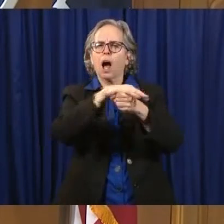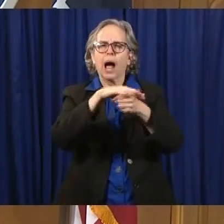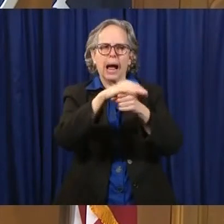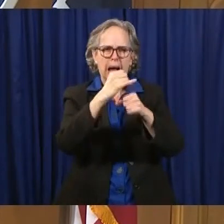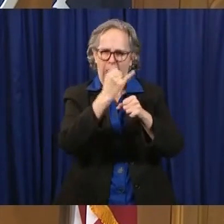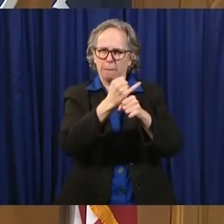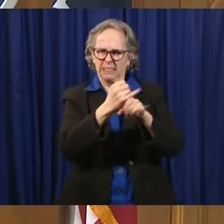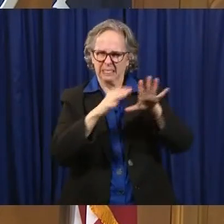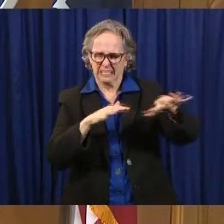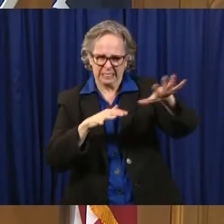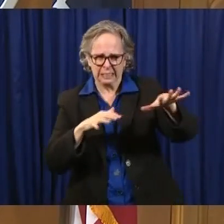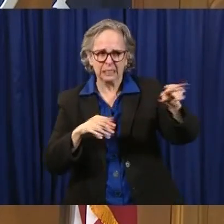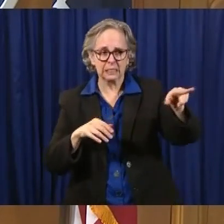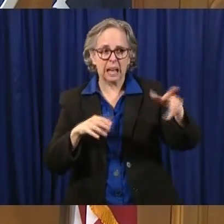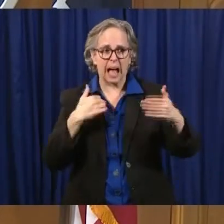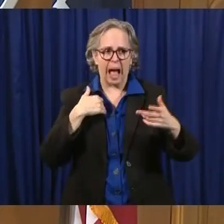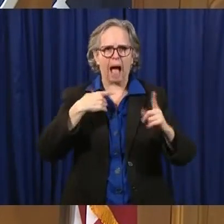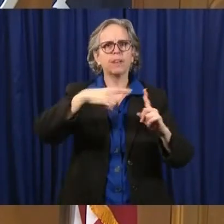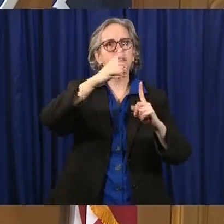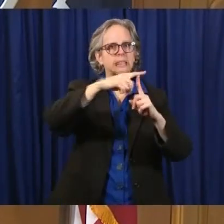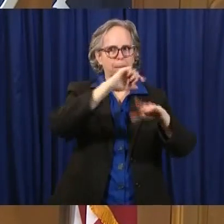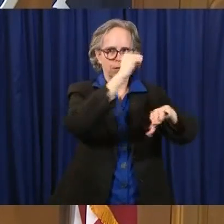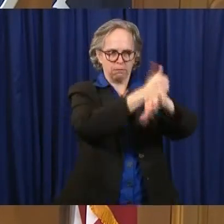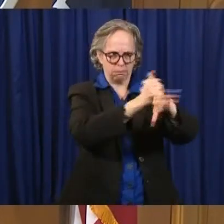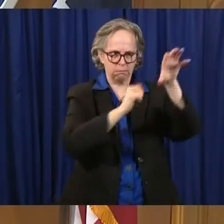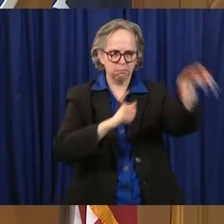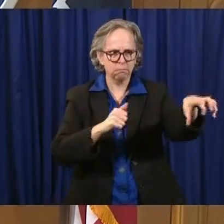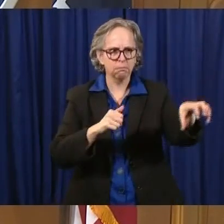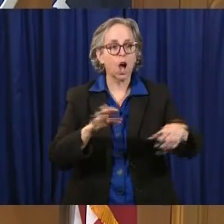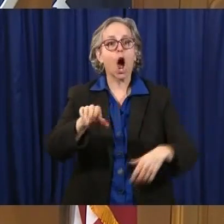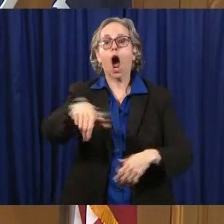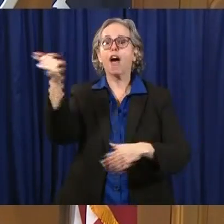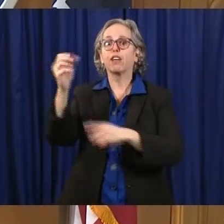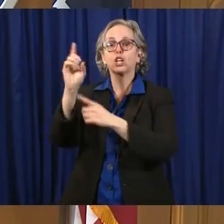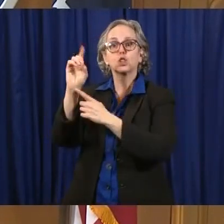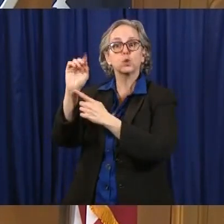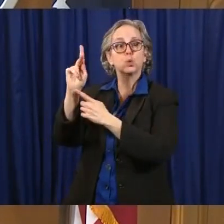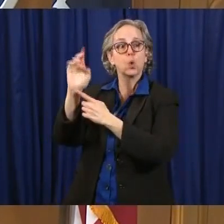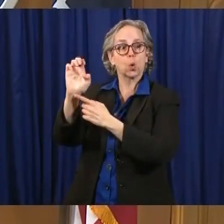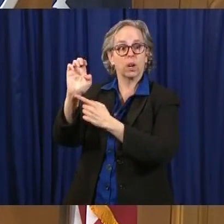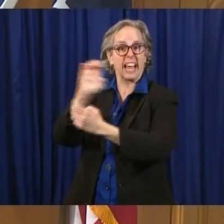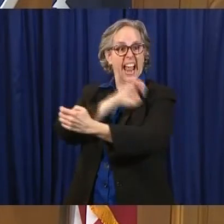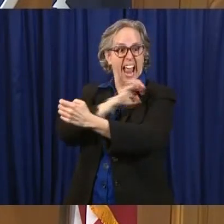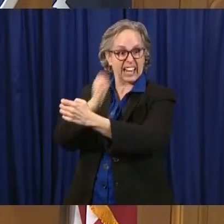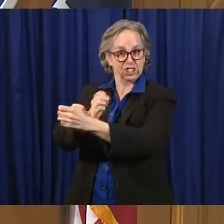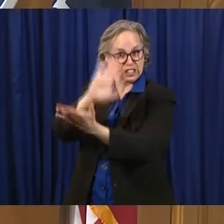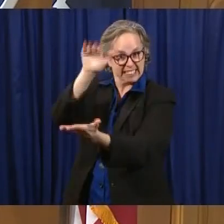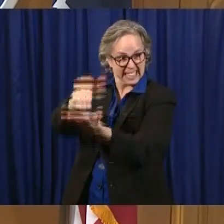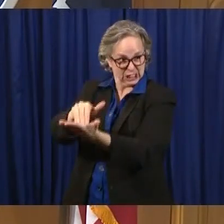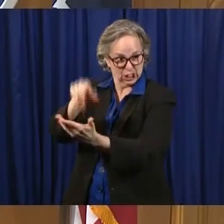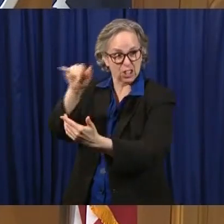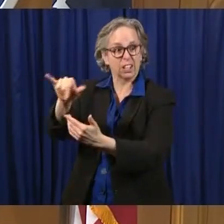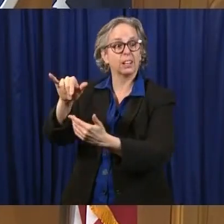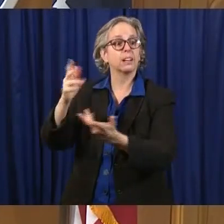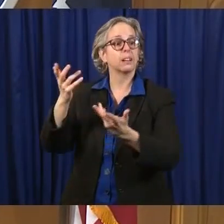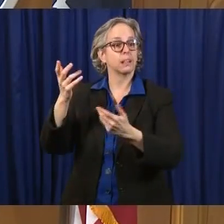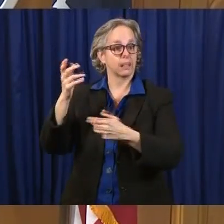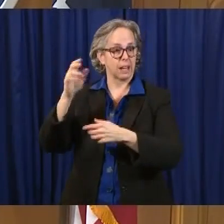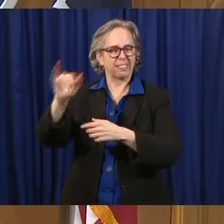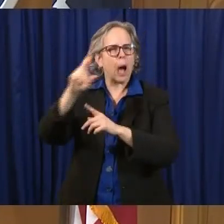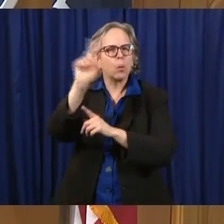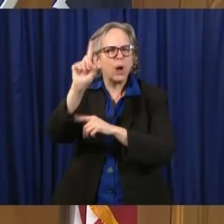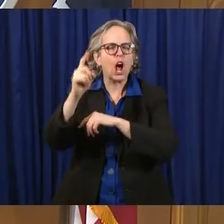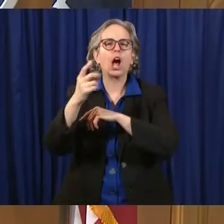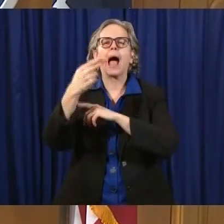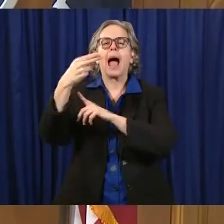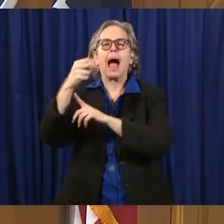Center is where it is in Hamilton County. Those two, coupled with the Greater Columbus Convention Center in Franklin County,